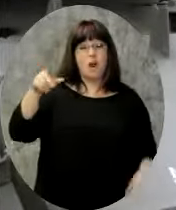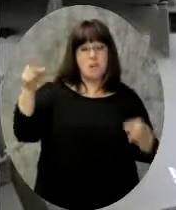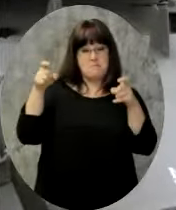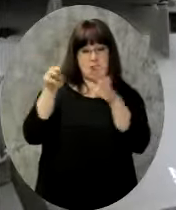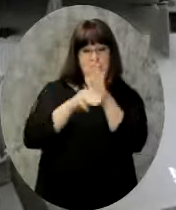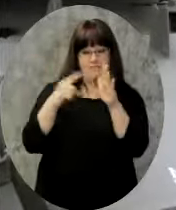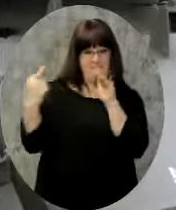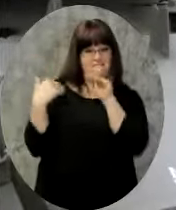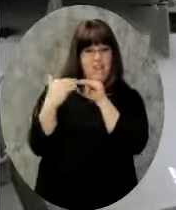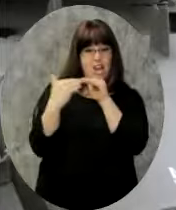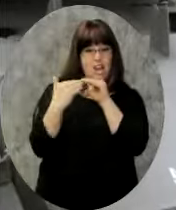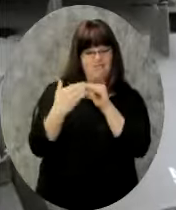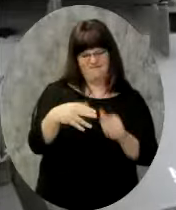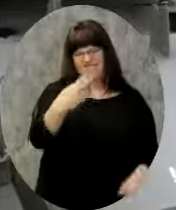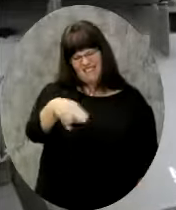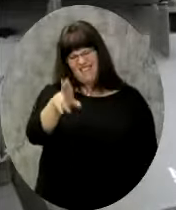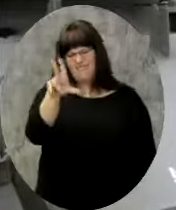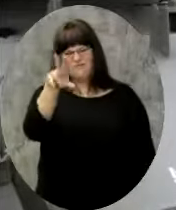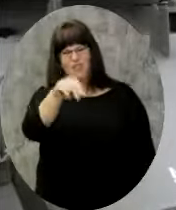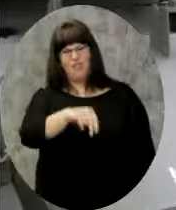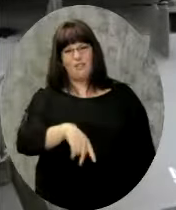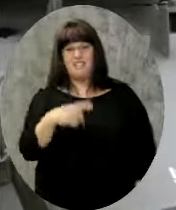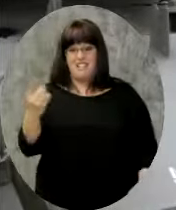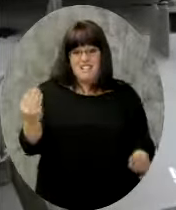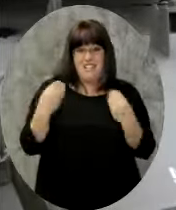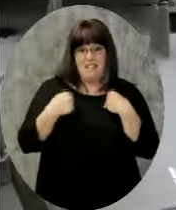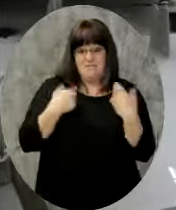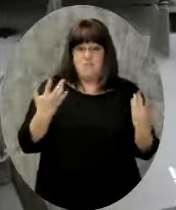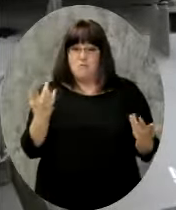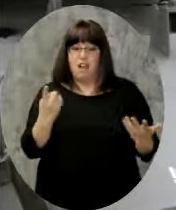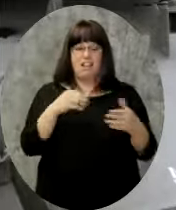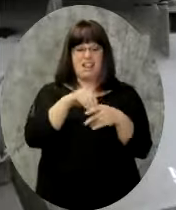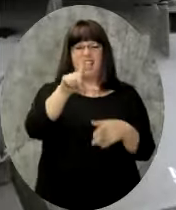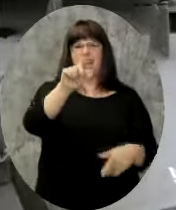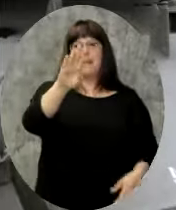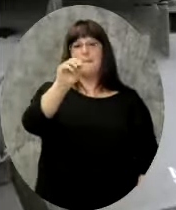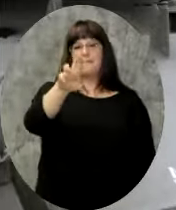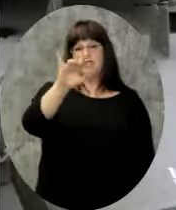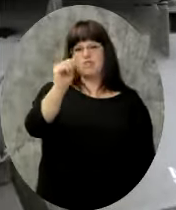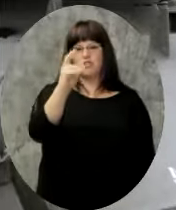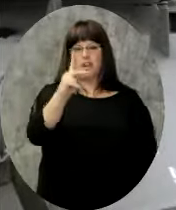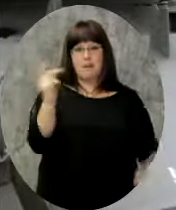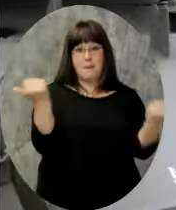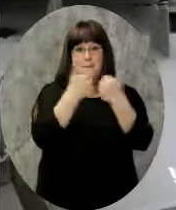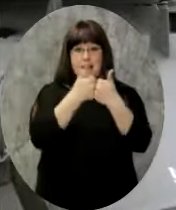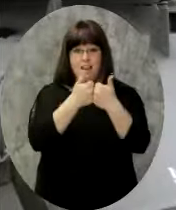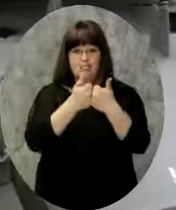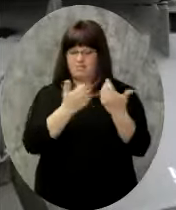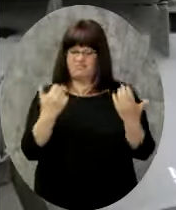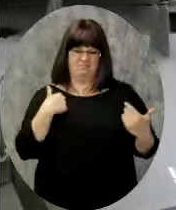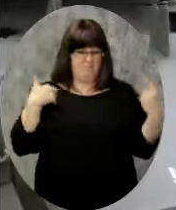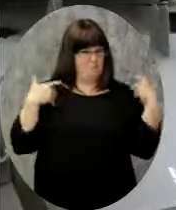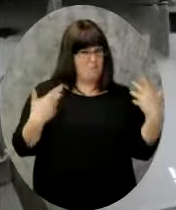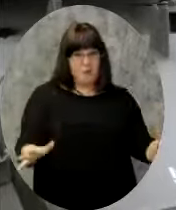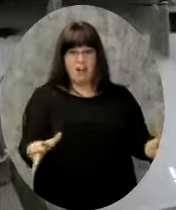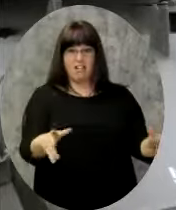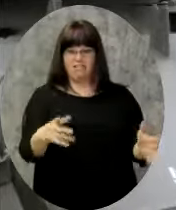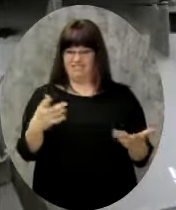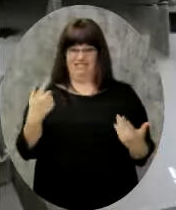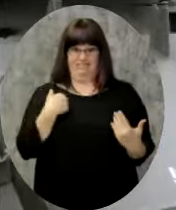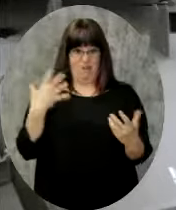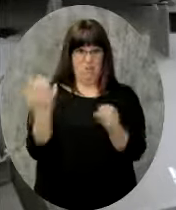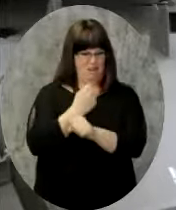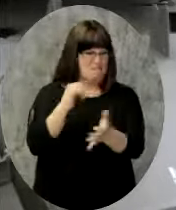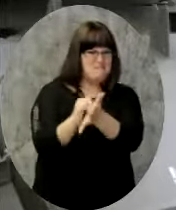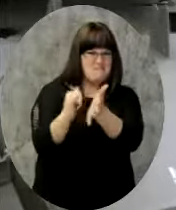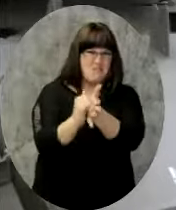management give me a fair shake? Hell no. They're putting Jock Sampson in a lumberjack match against his will. They're stacking the